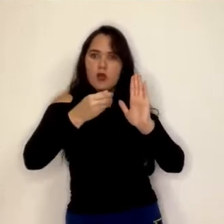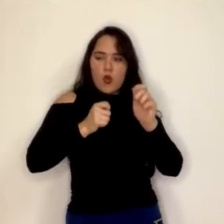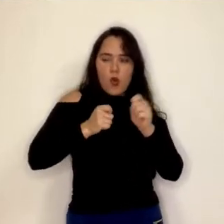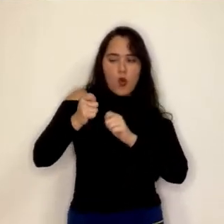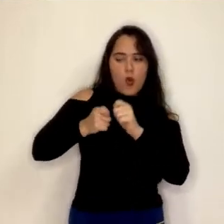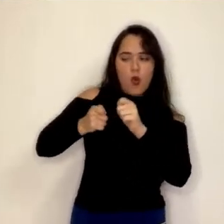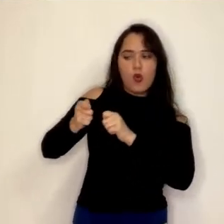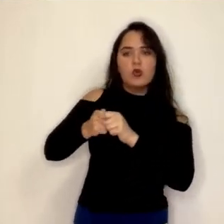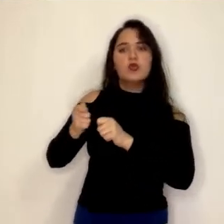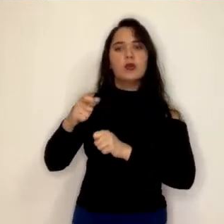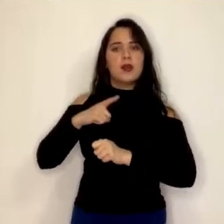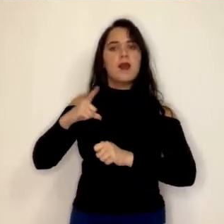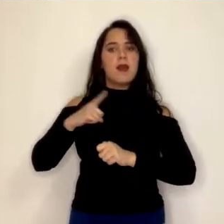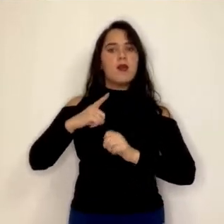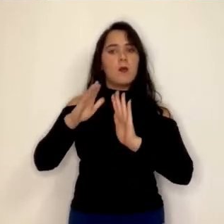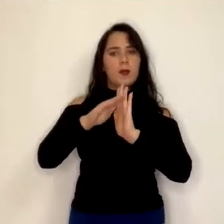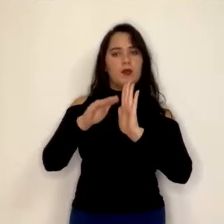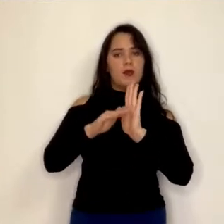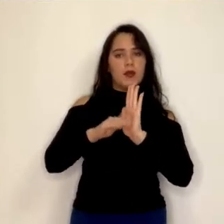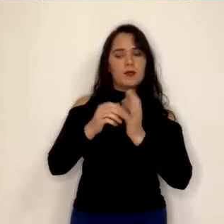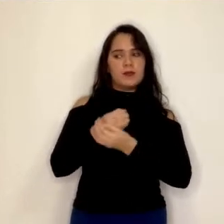improved forms of control.